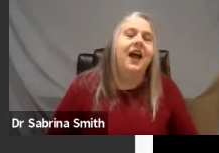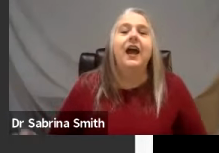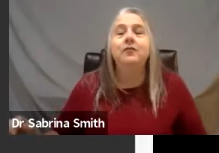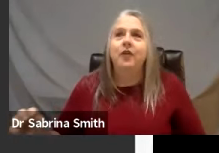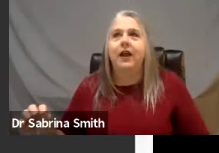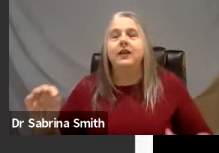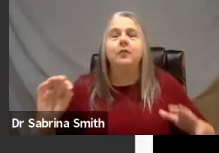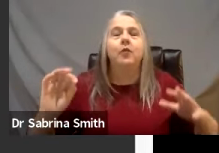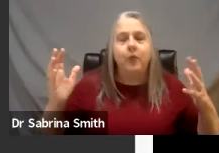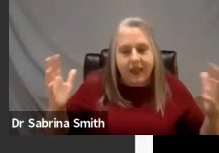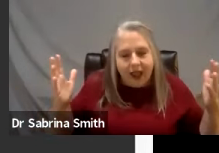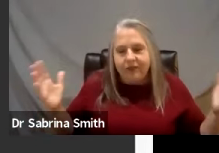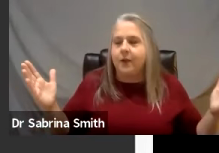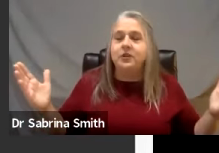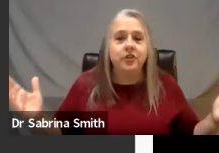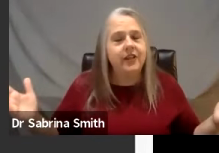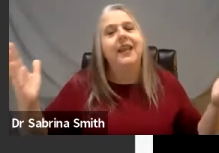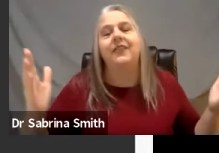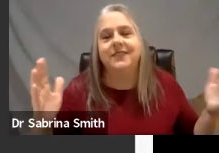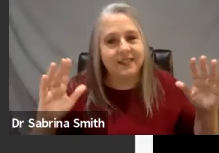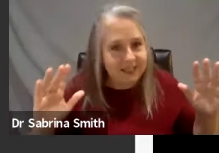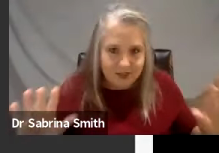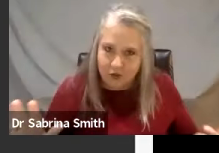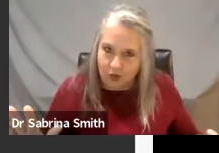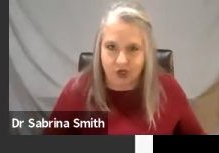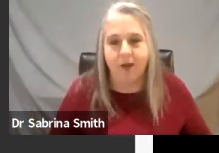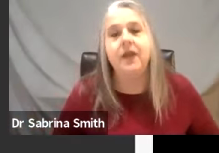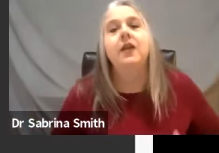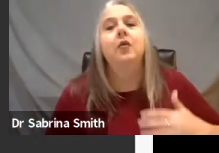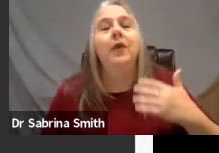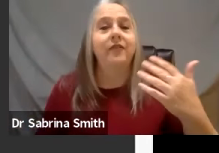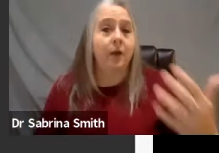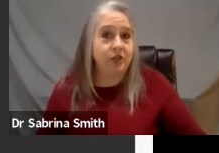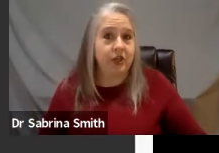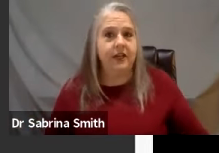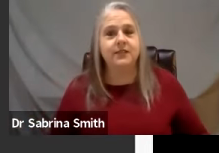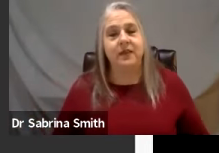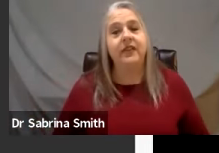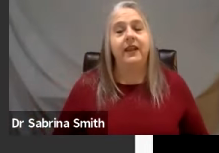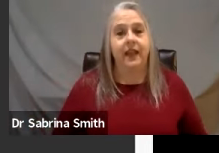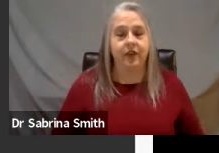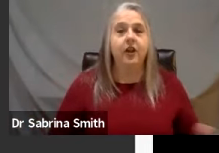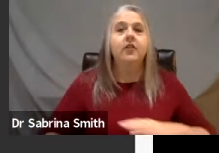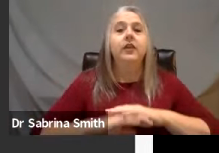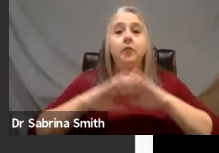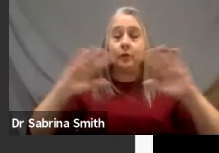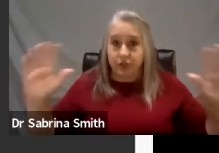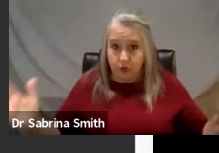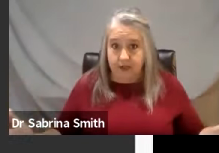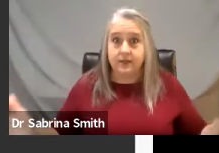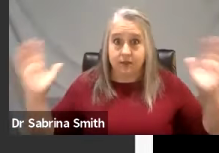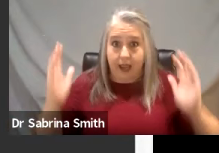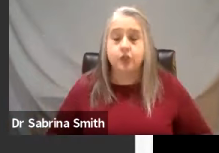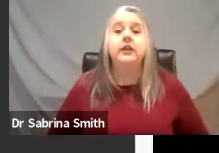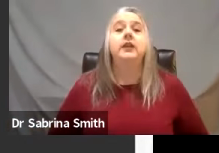is when we have the opportunity, again, this is a teaser workshop, when we have the opportunity to spend the day together, then we would